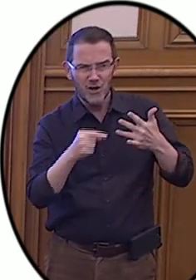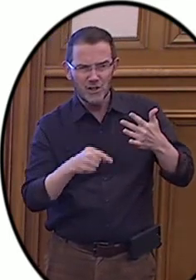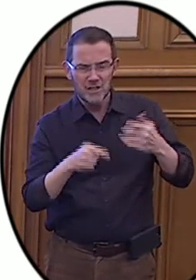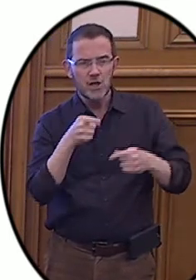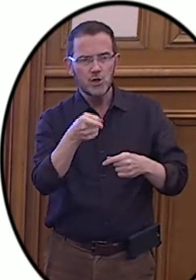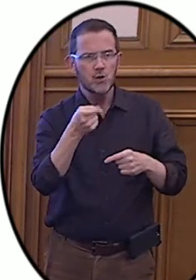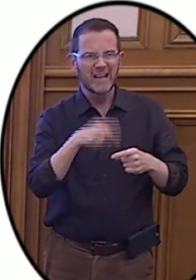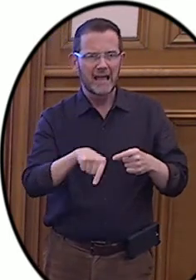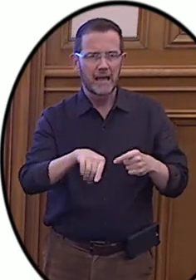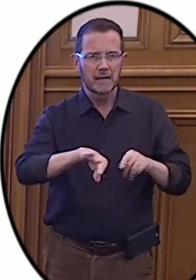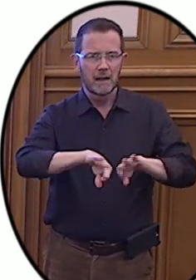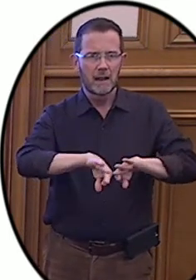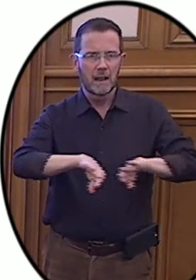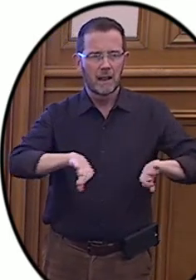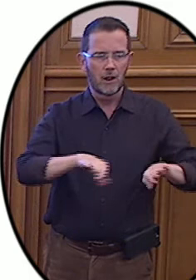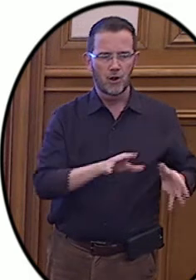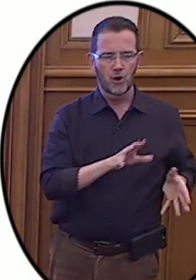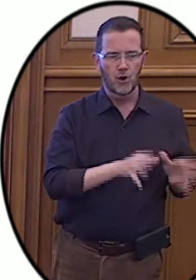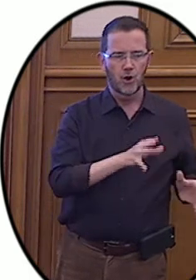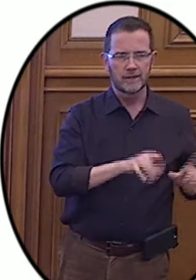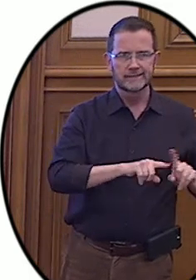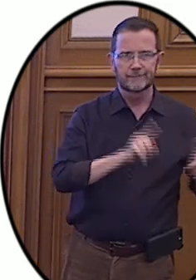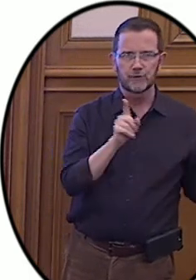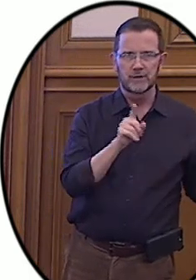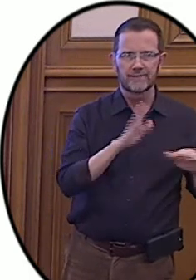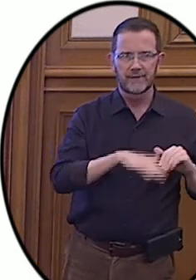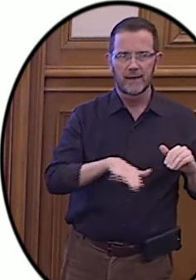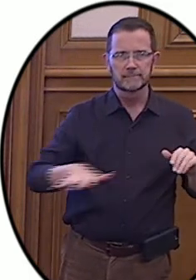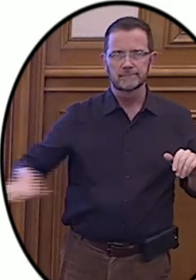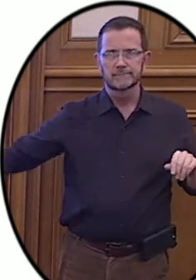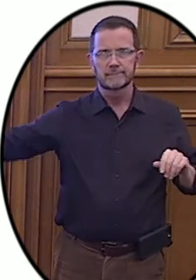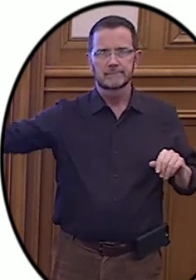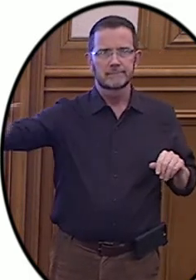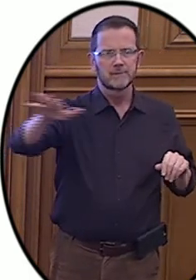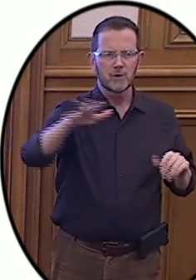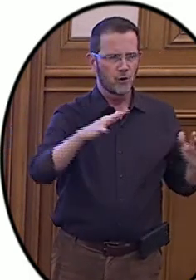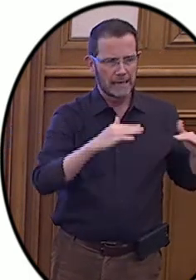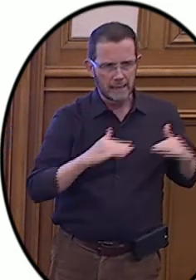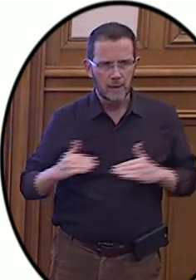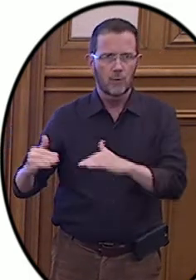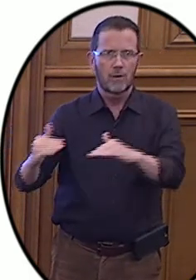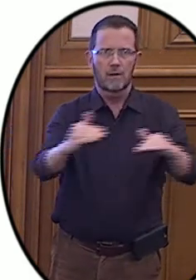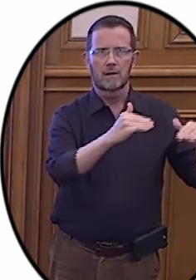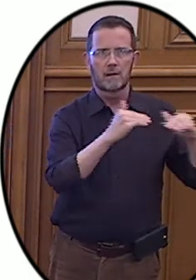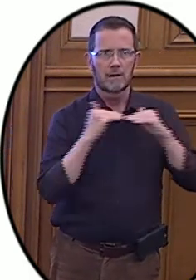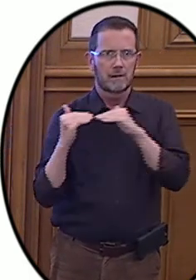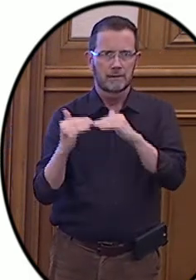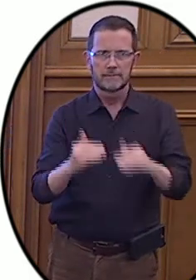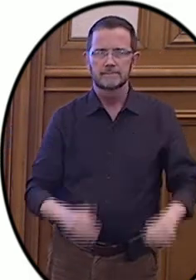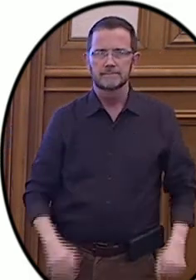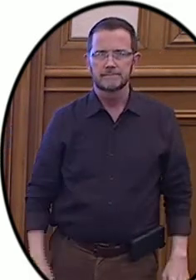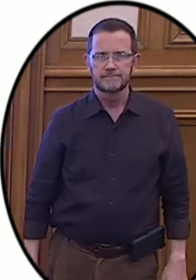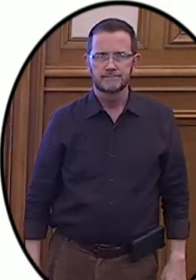similar characteristics. We emphasize that people need to be treated equally. And